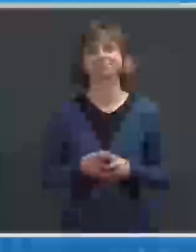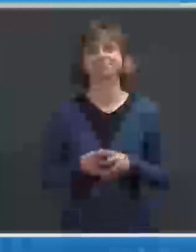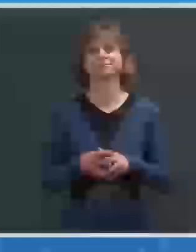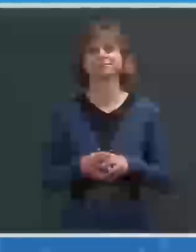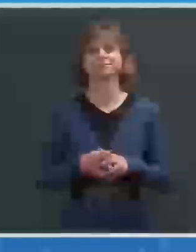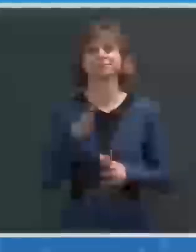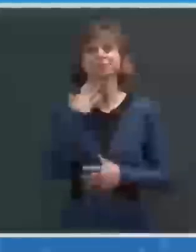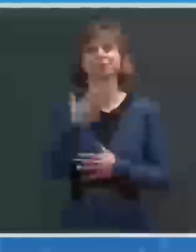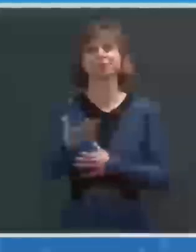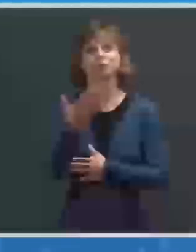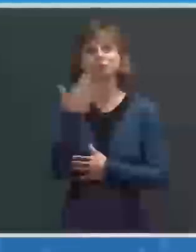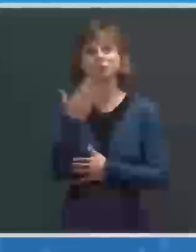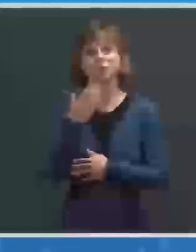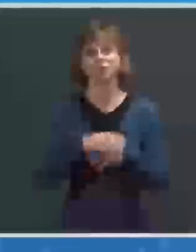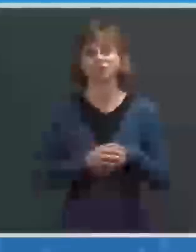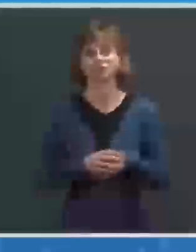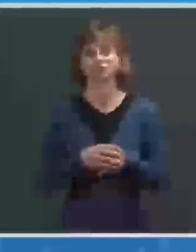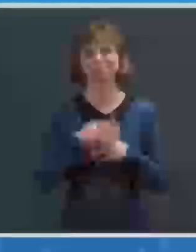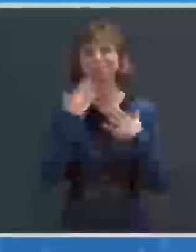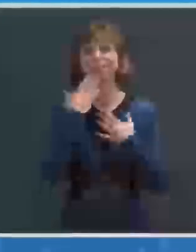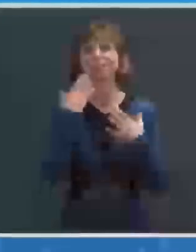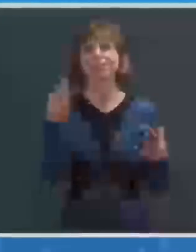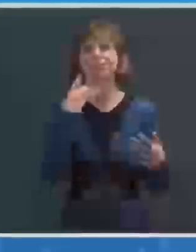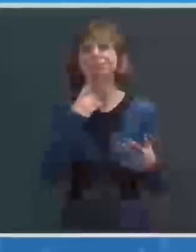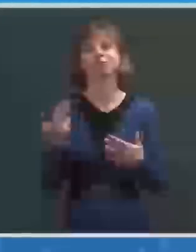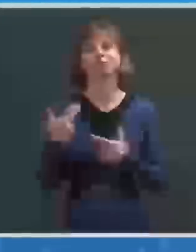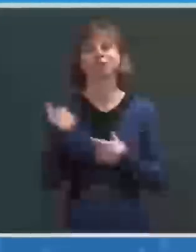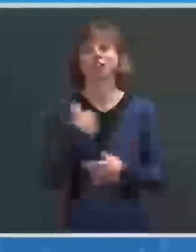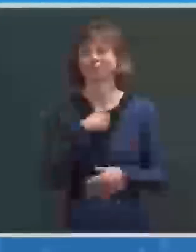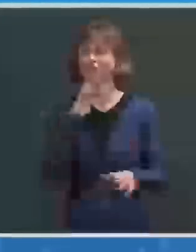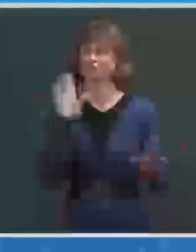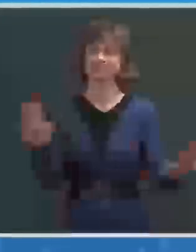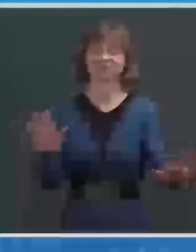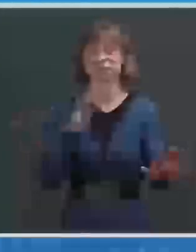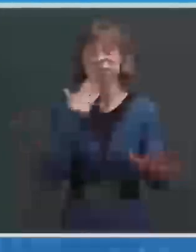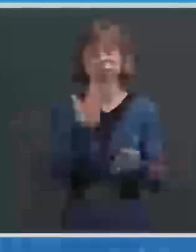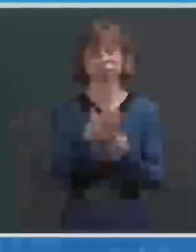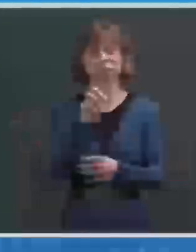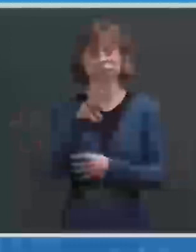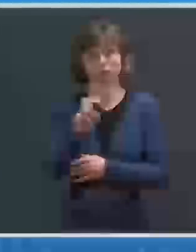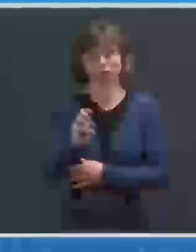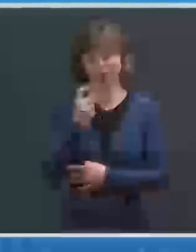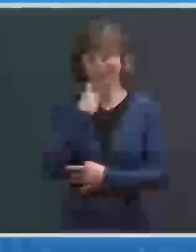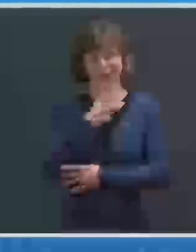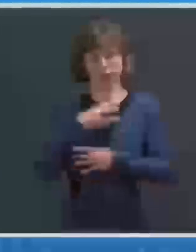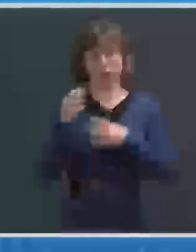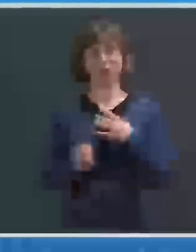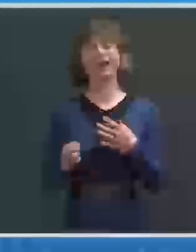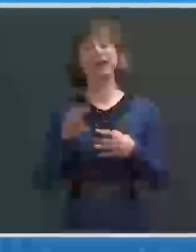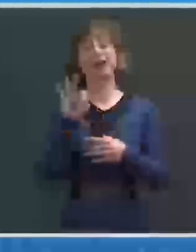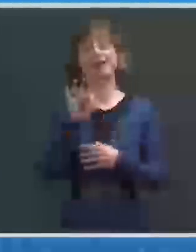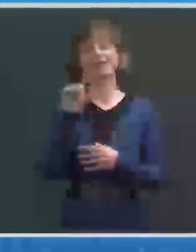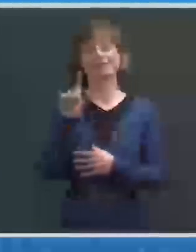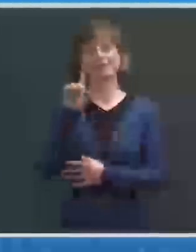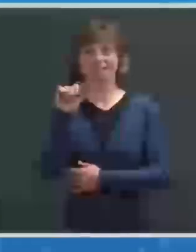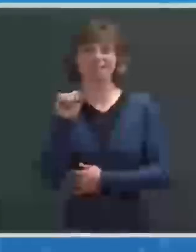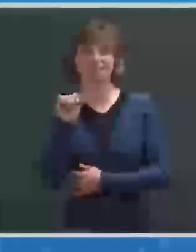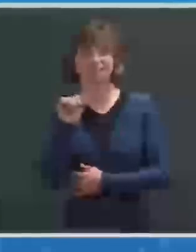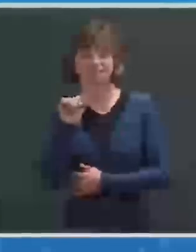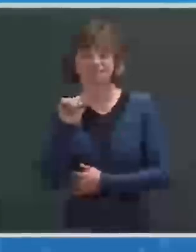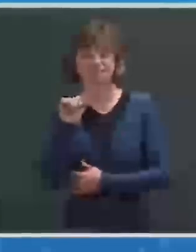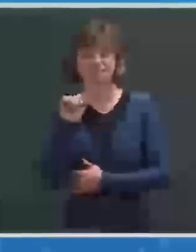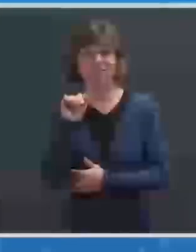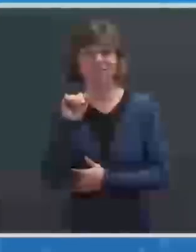Good morning. Thank you for joining us. We got very good news over the weekend. The Food and Drug Administration issued